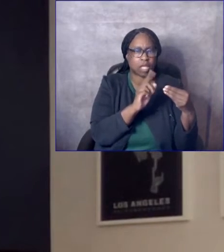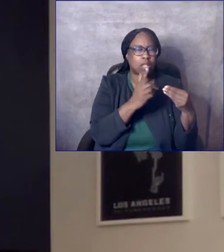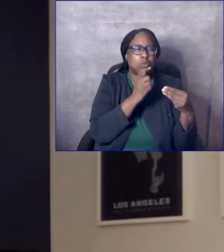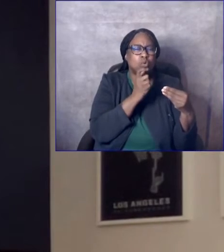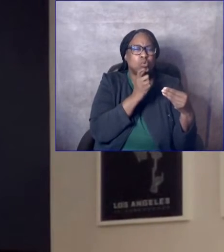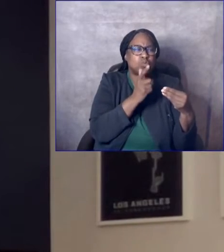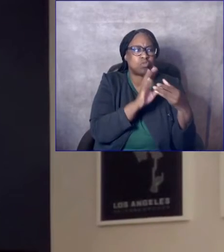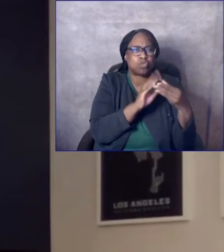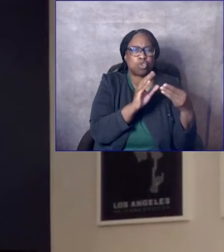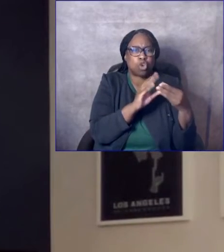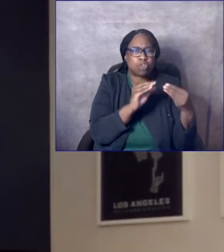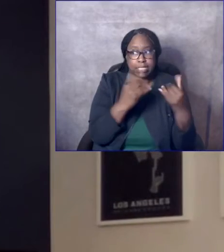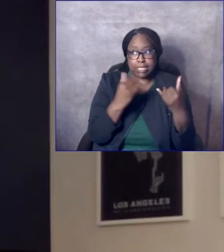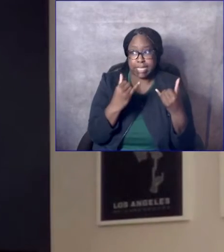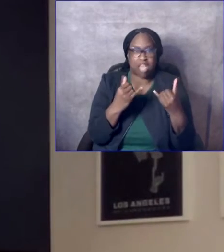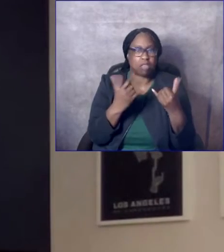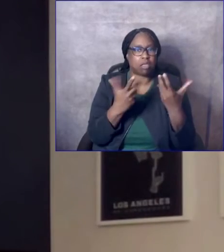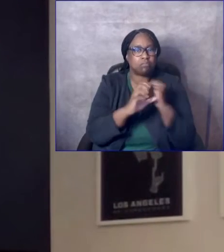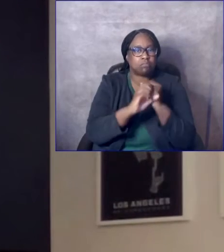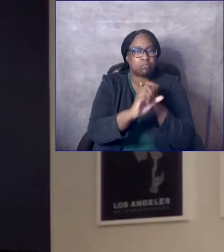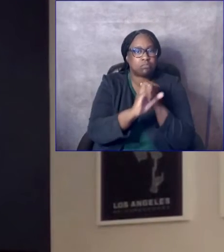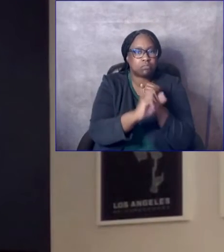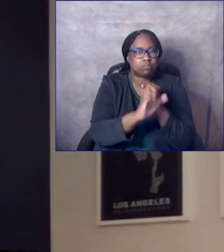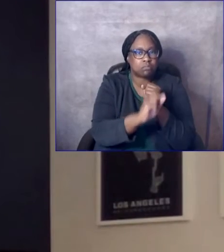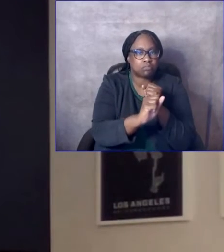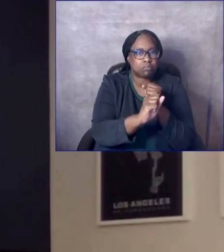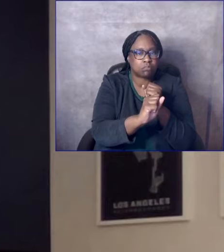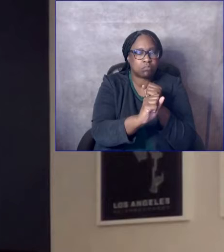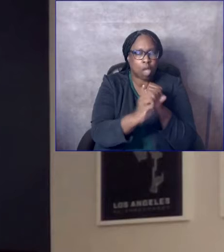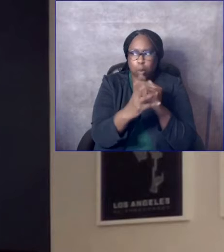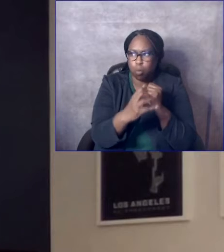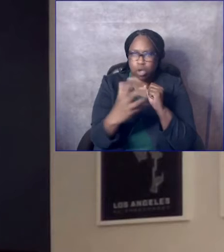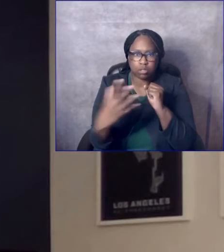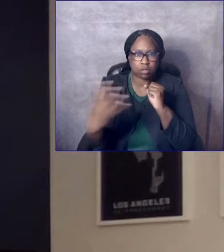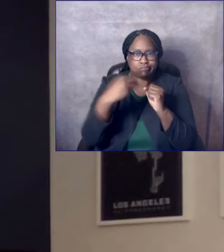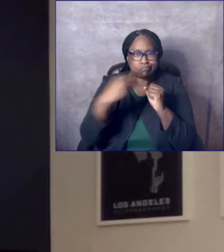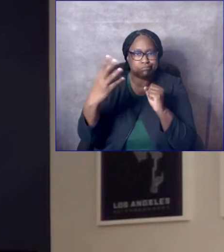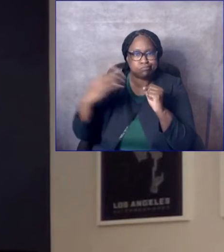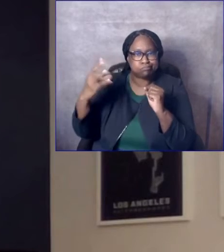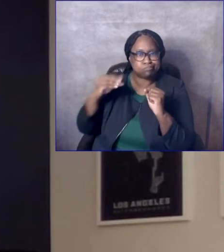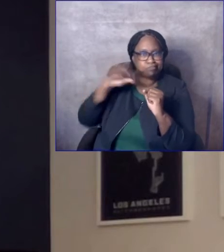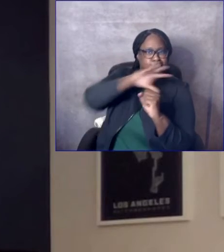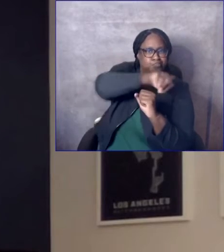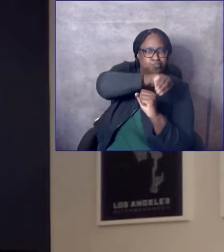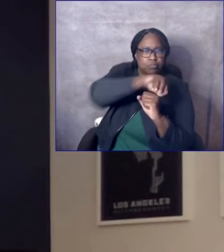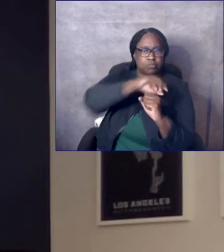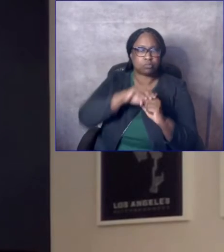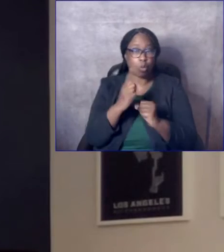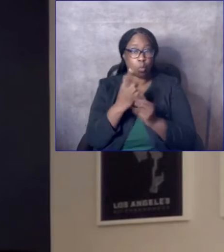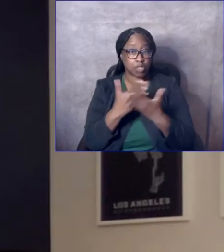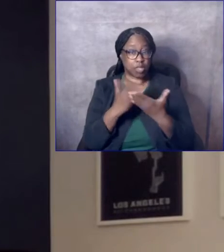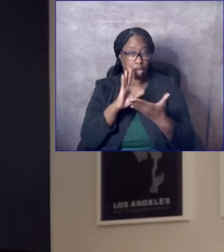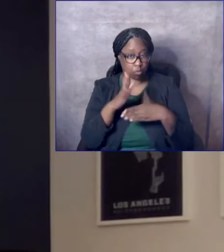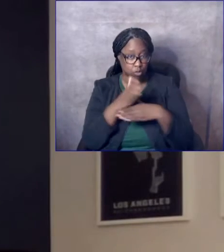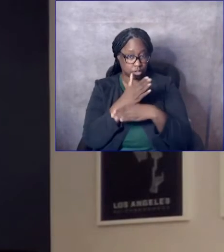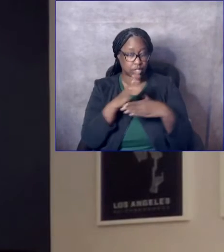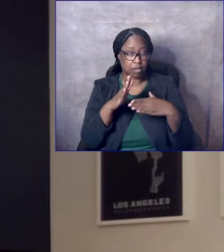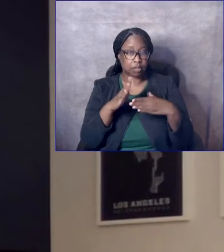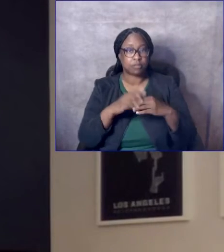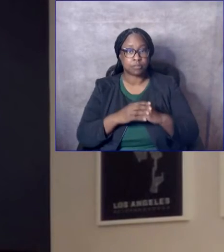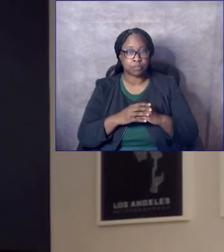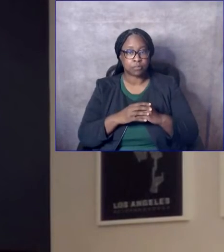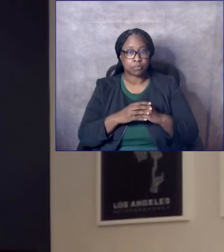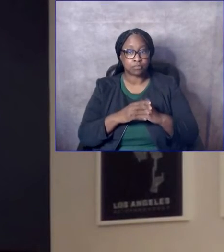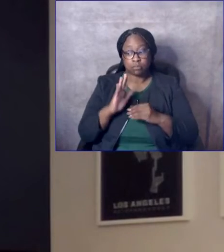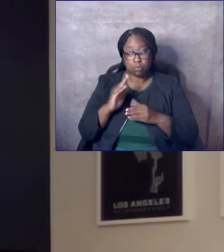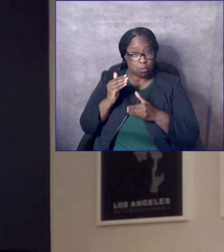that were being told, and how could we make sure to be as inclusive as possible. One thing that I'll share as well about the process to